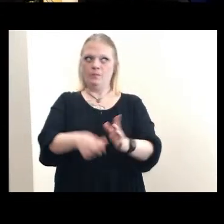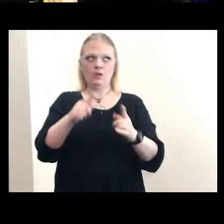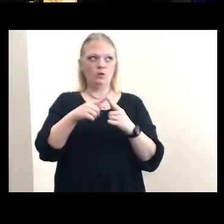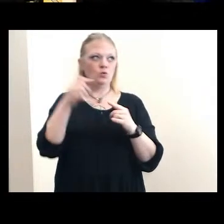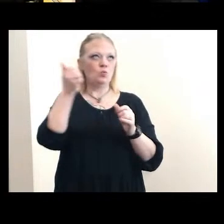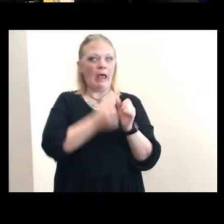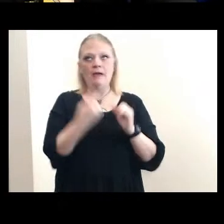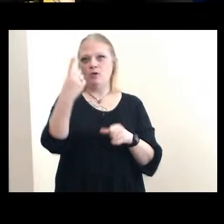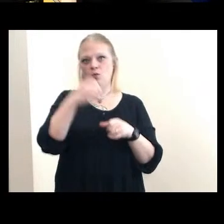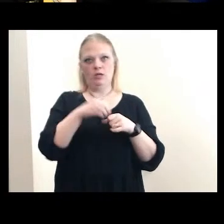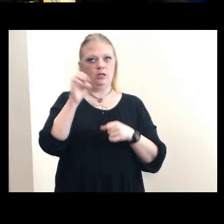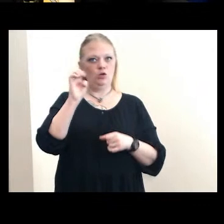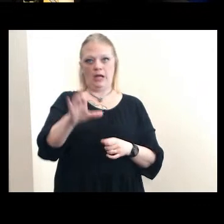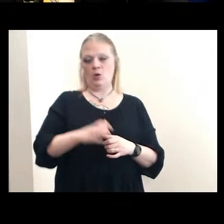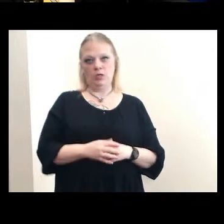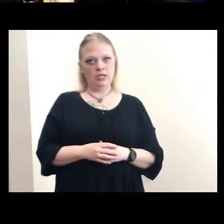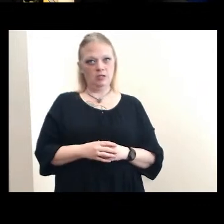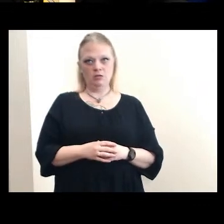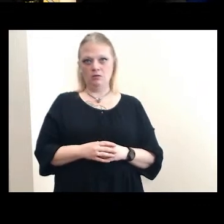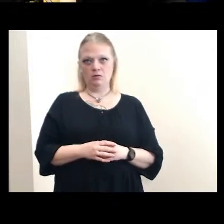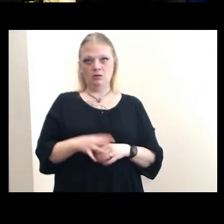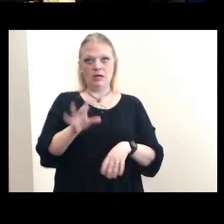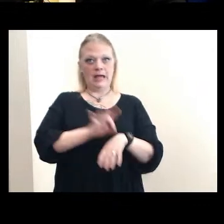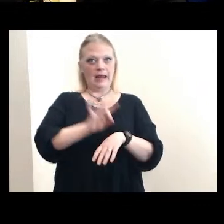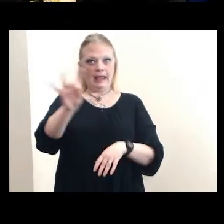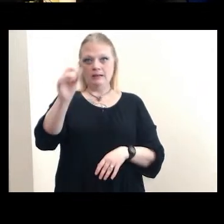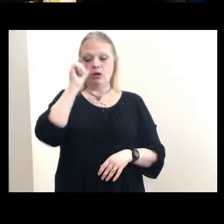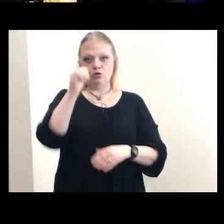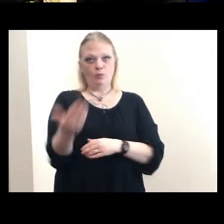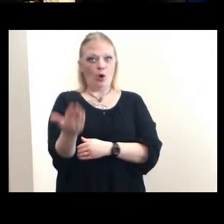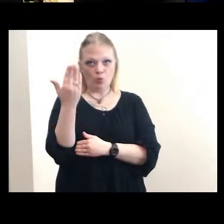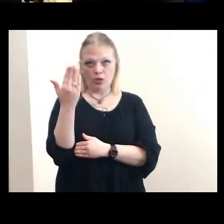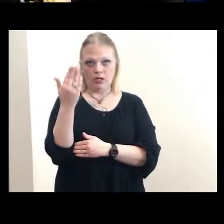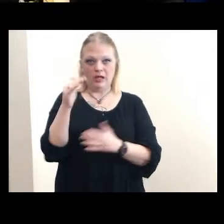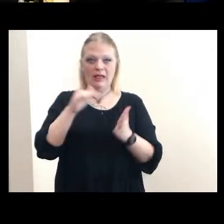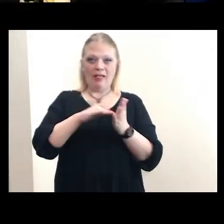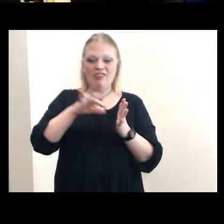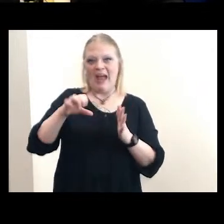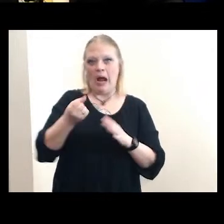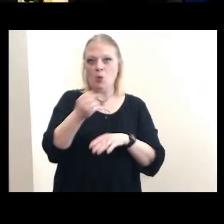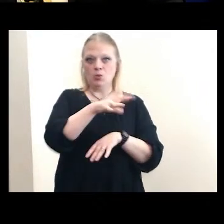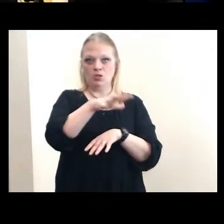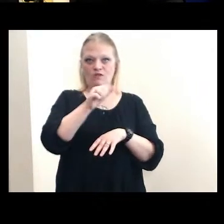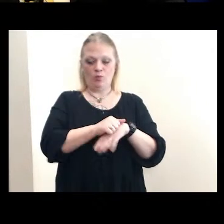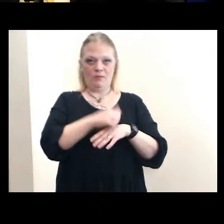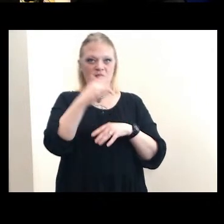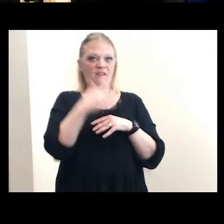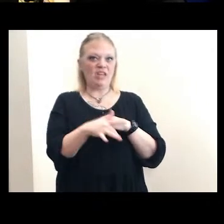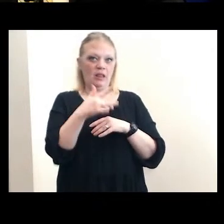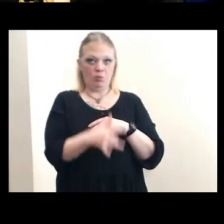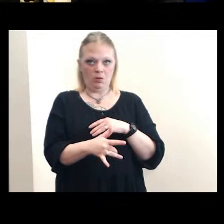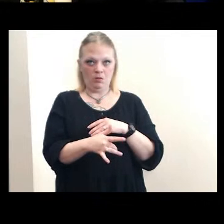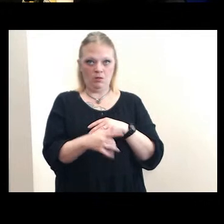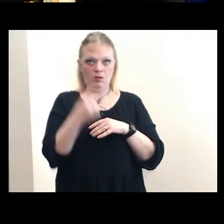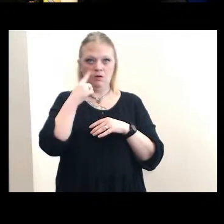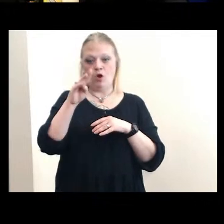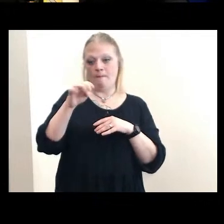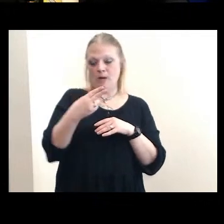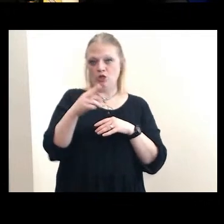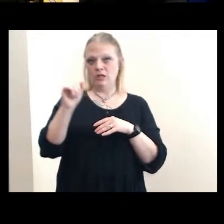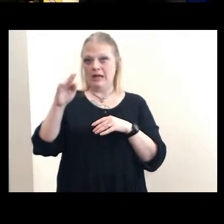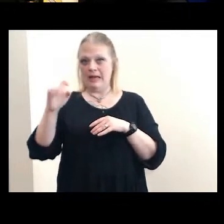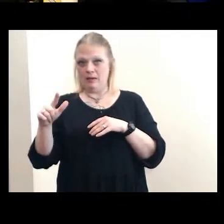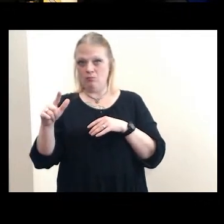in Erie County, at 8 o'clock in the morning tomorrow, we know thousands of appointments are going to be available for March and April